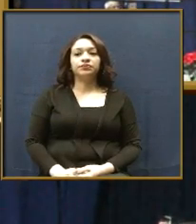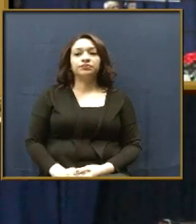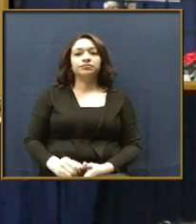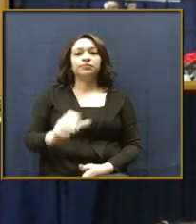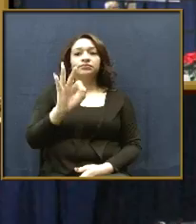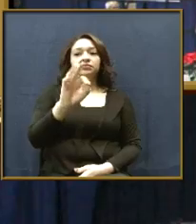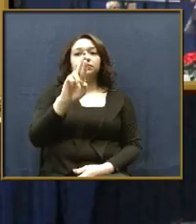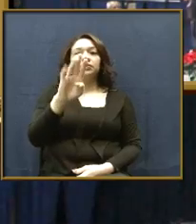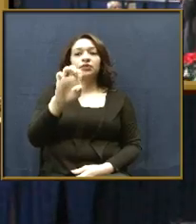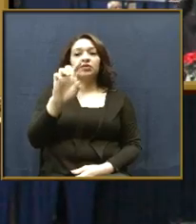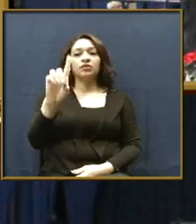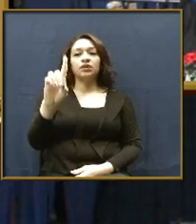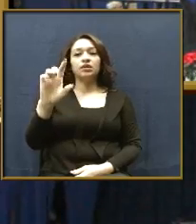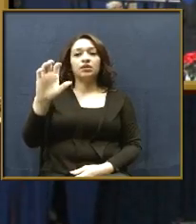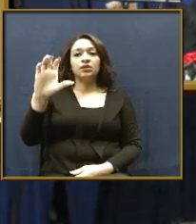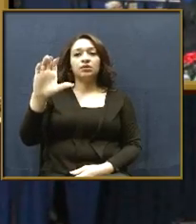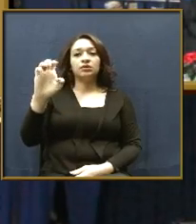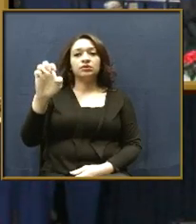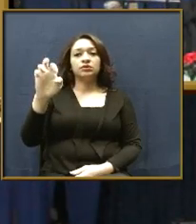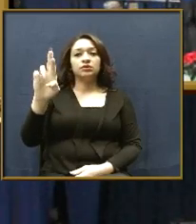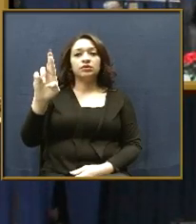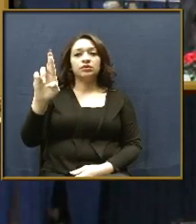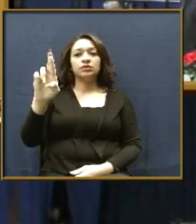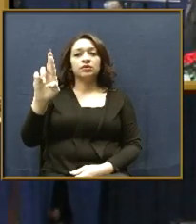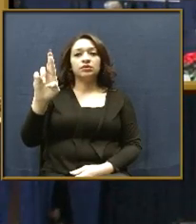Fred Cervantes Jr.